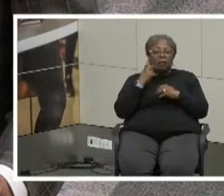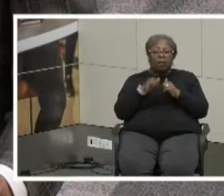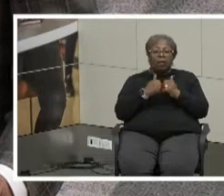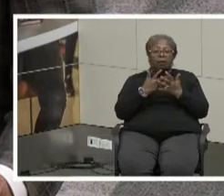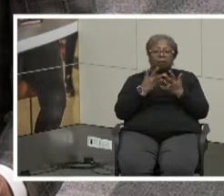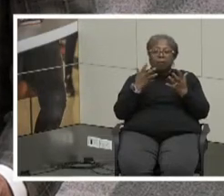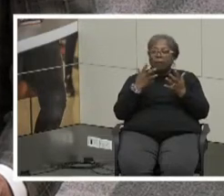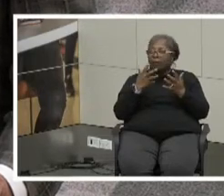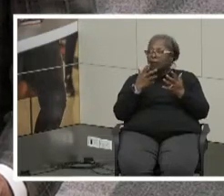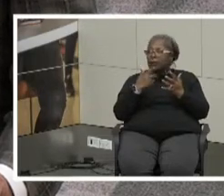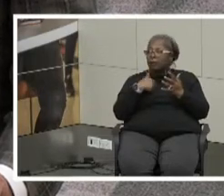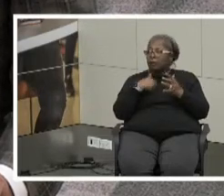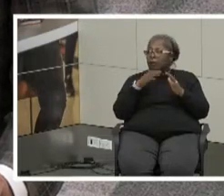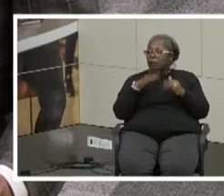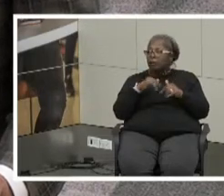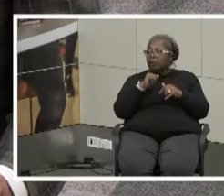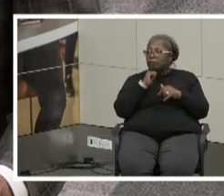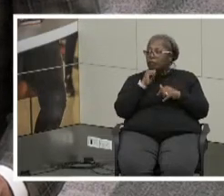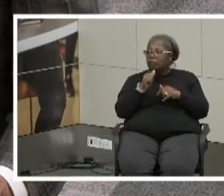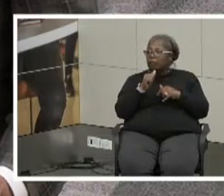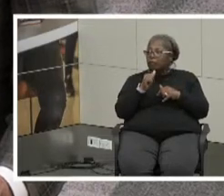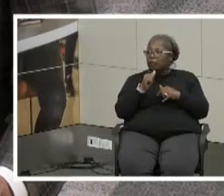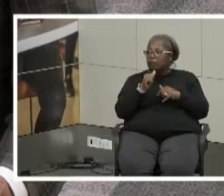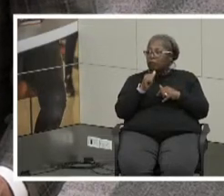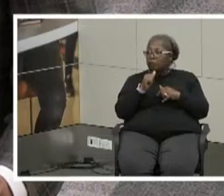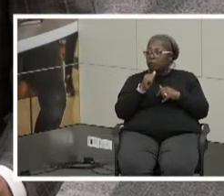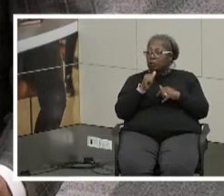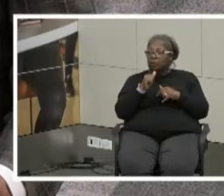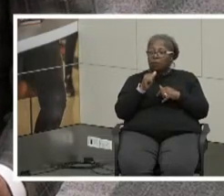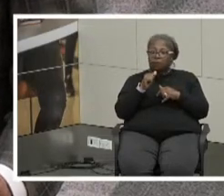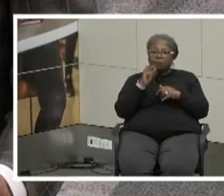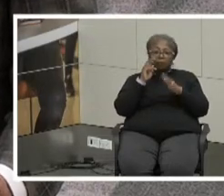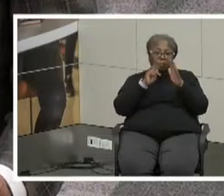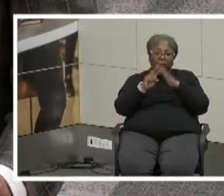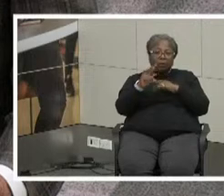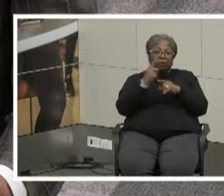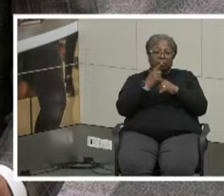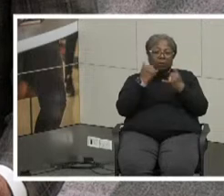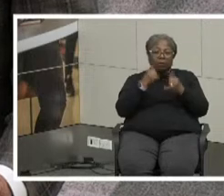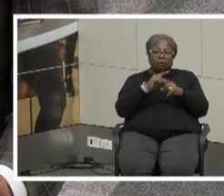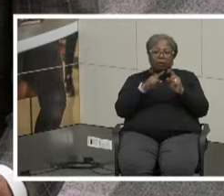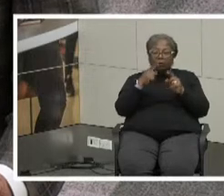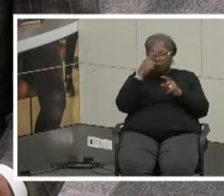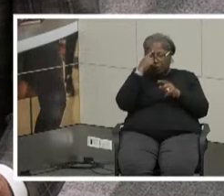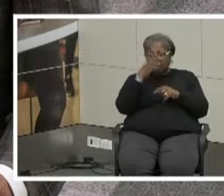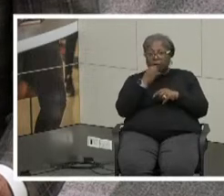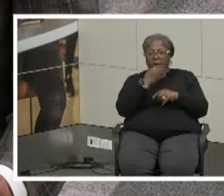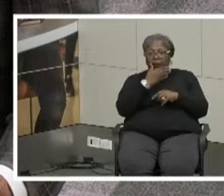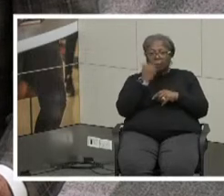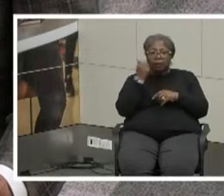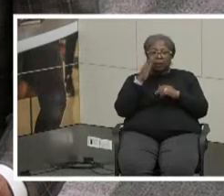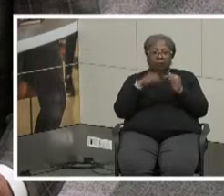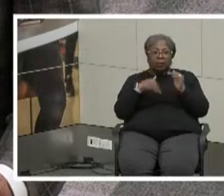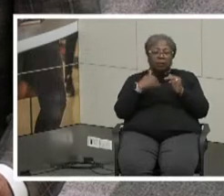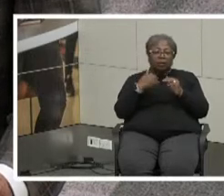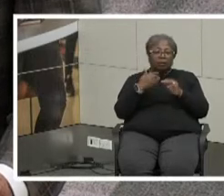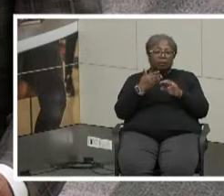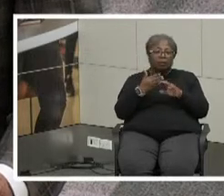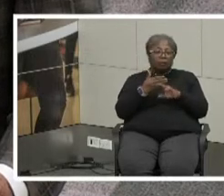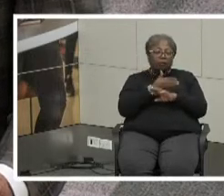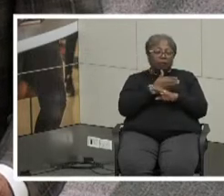not U I'm not going to predict right now but I think that we'll do better than the